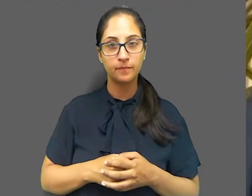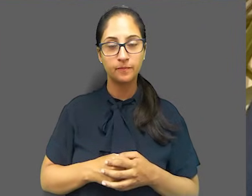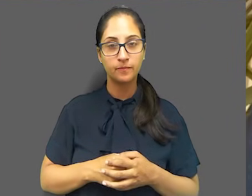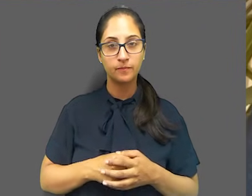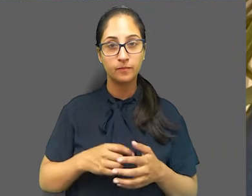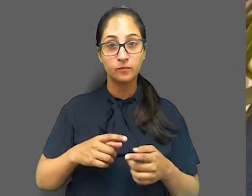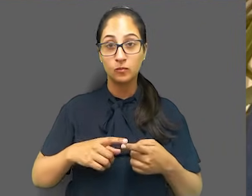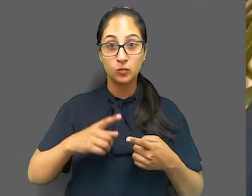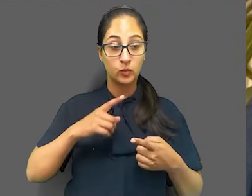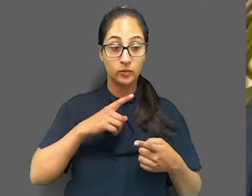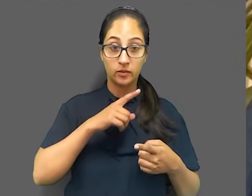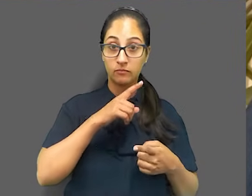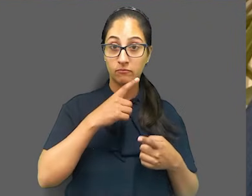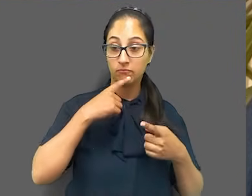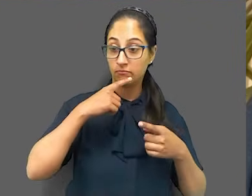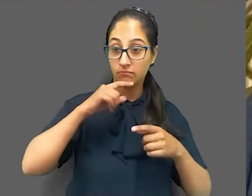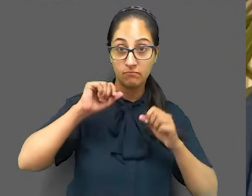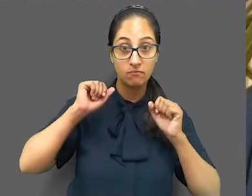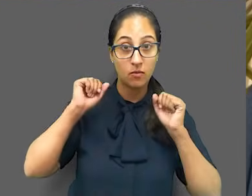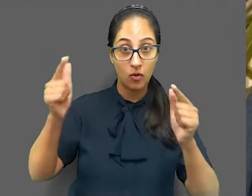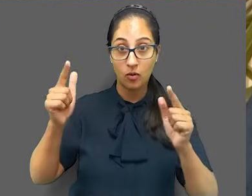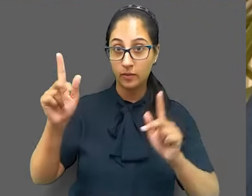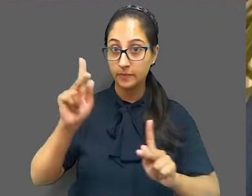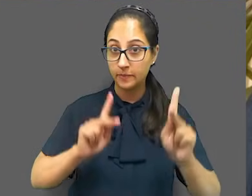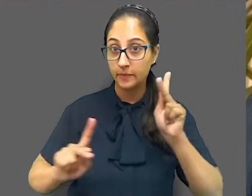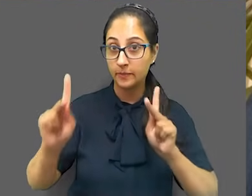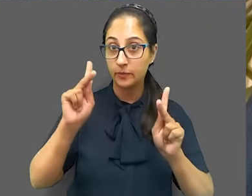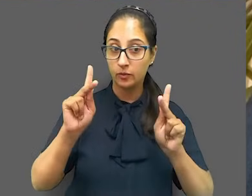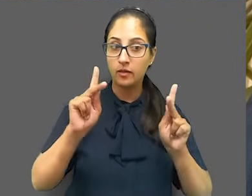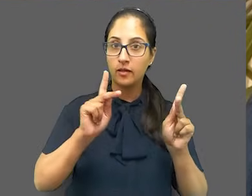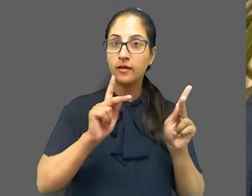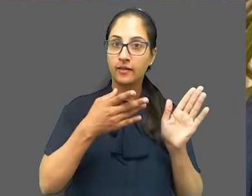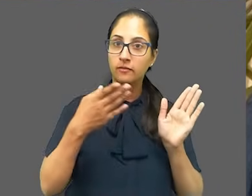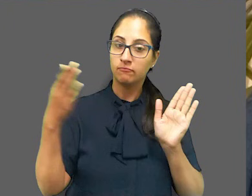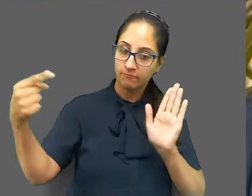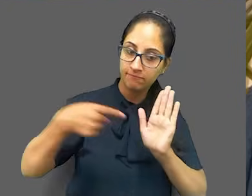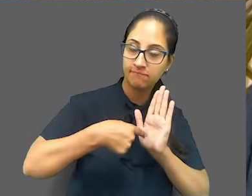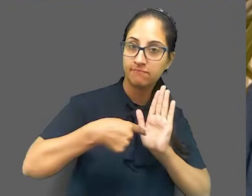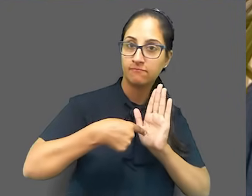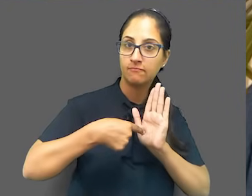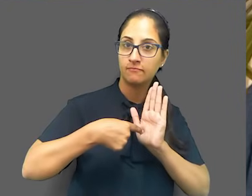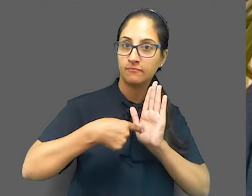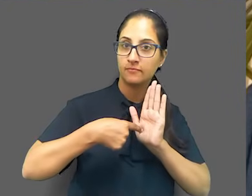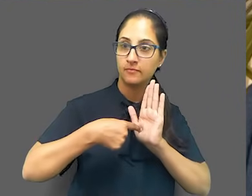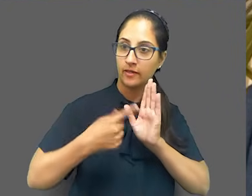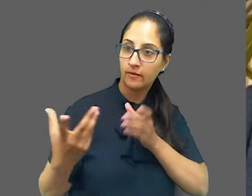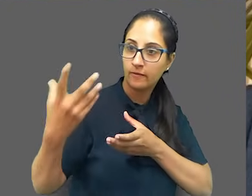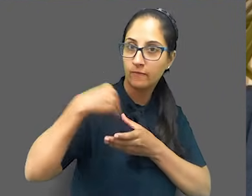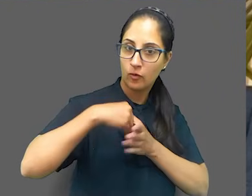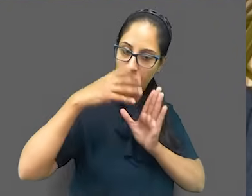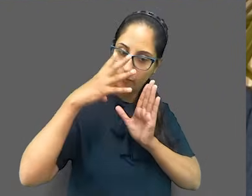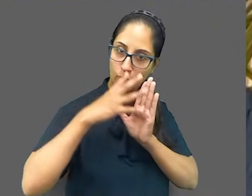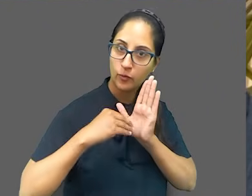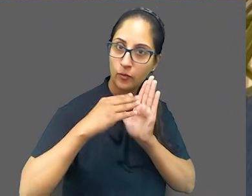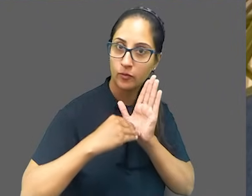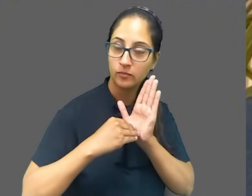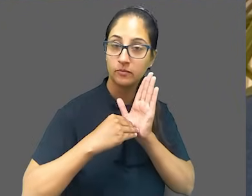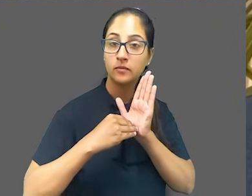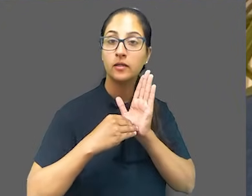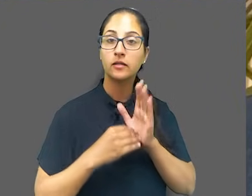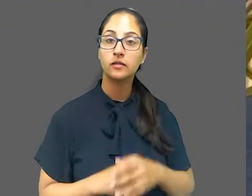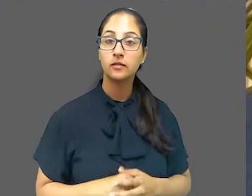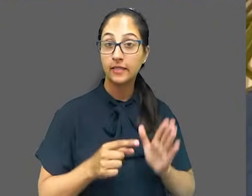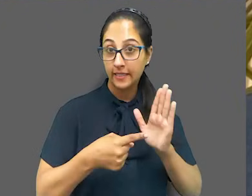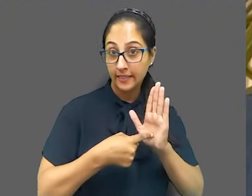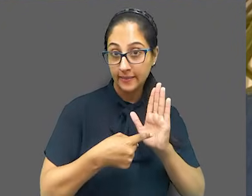the horizons of knowledge for a much larger audience. He was very keen that the